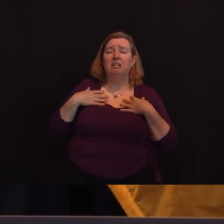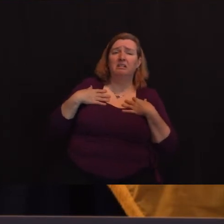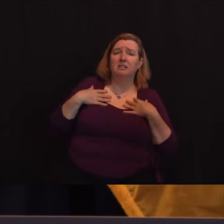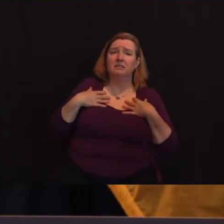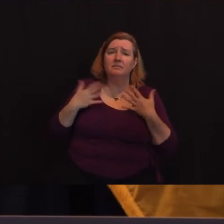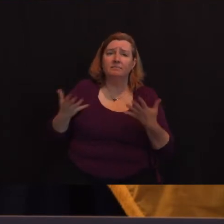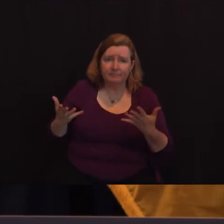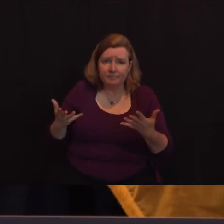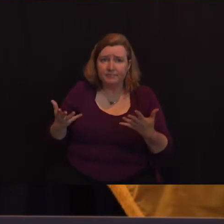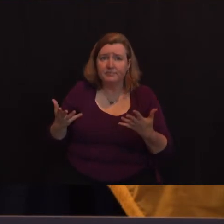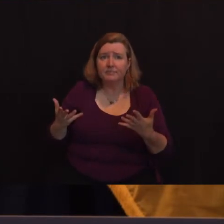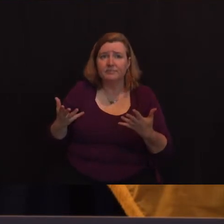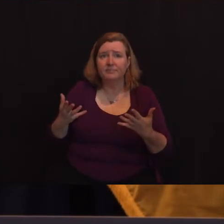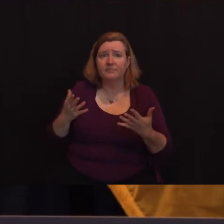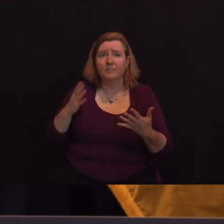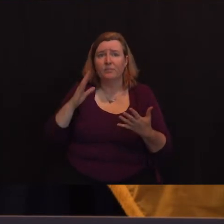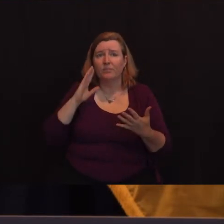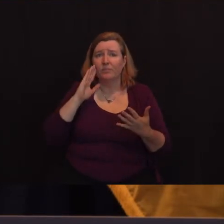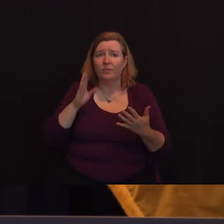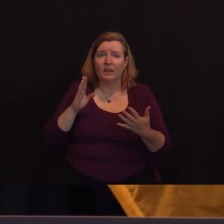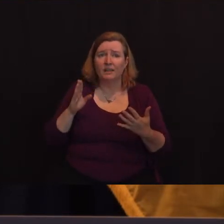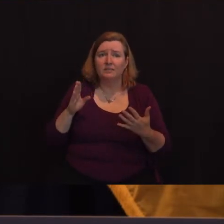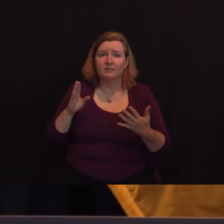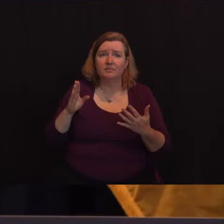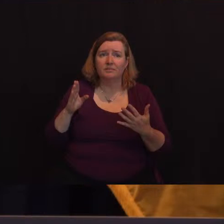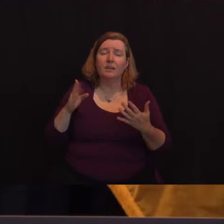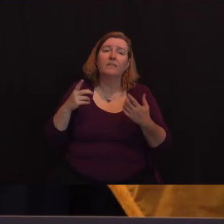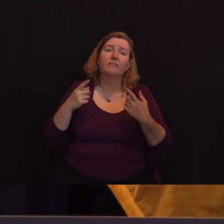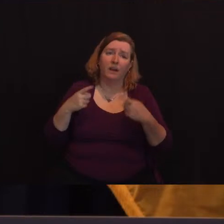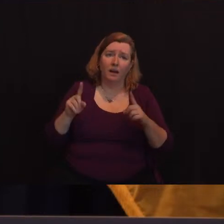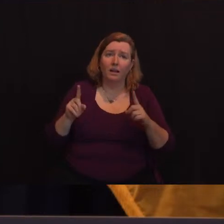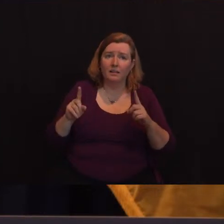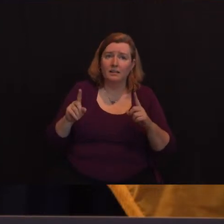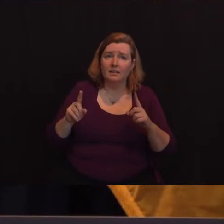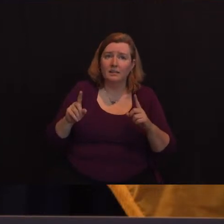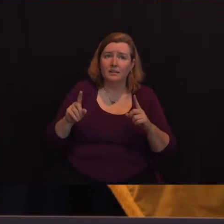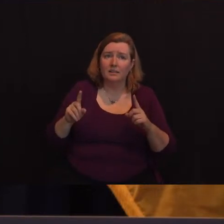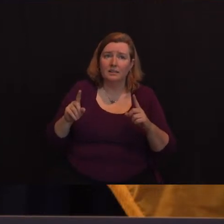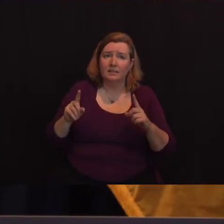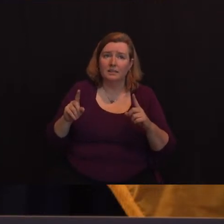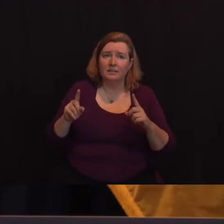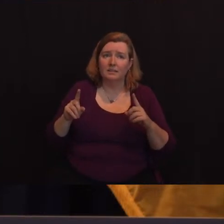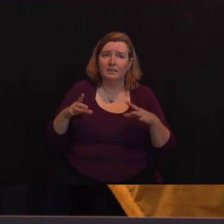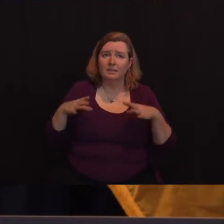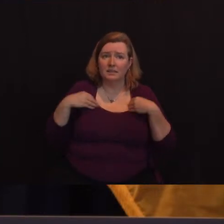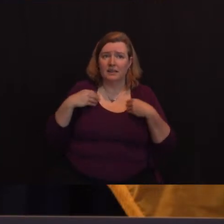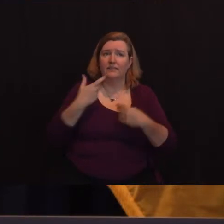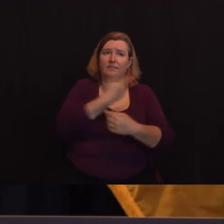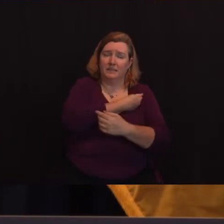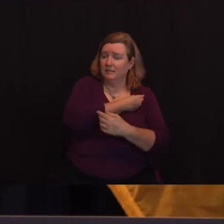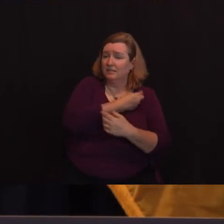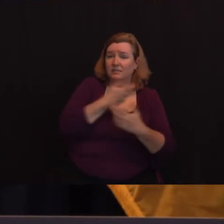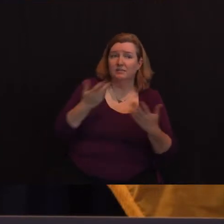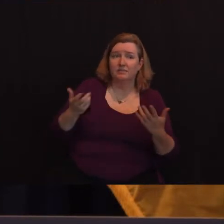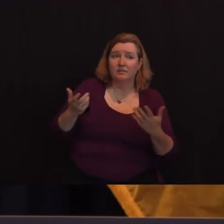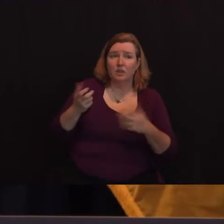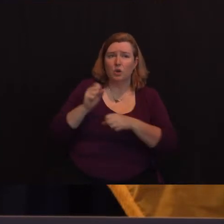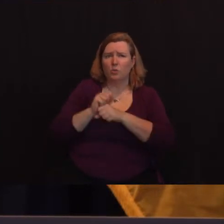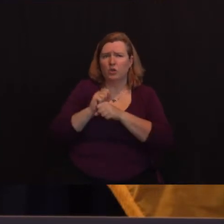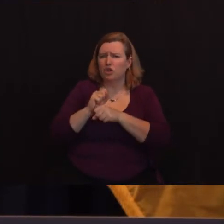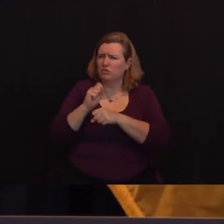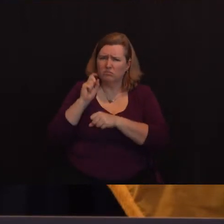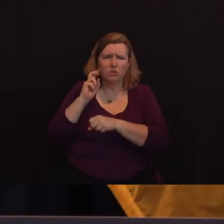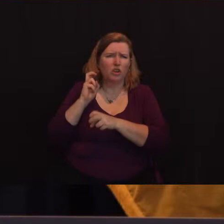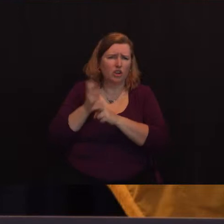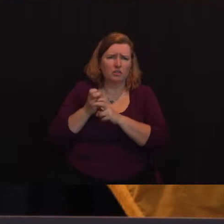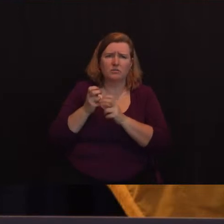be vaccinated and a lot more inconvenient to not be vaccinated. That's just going to be a fact over time. For instance, if you're